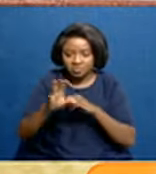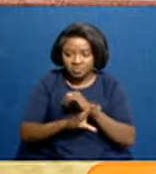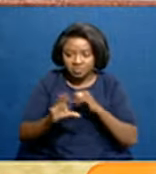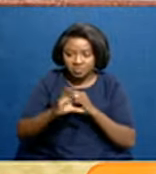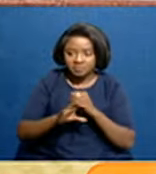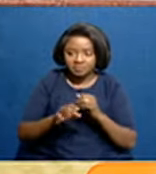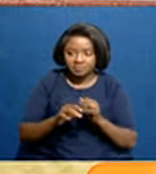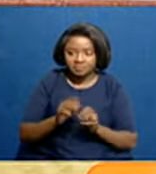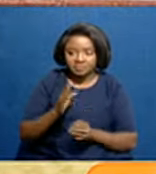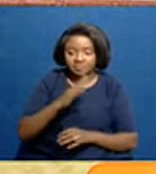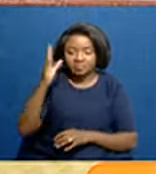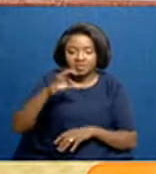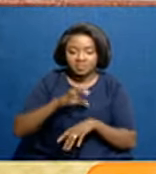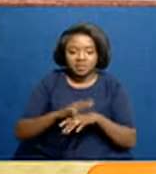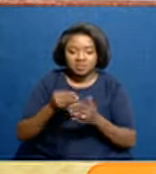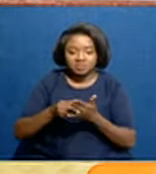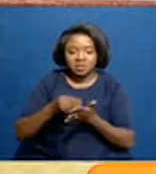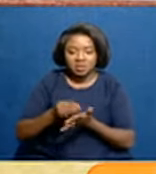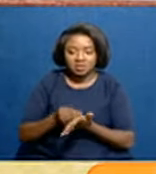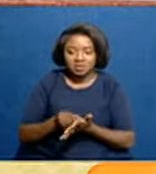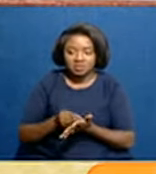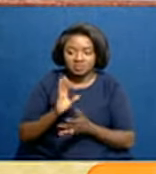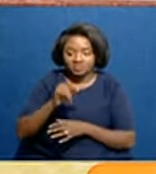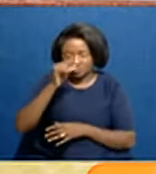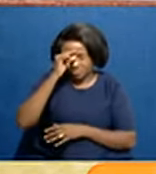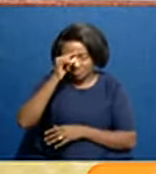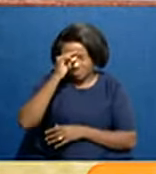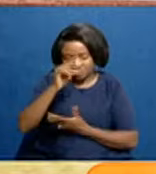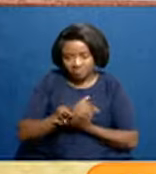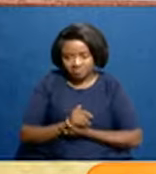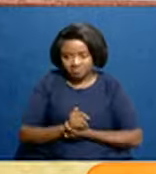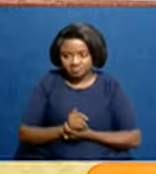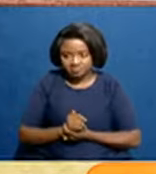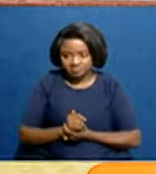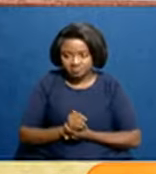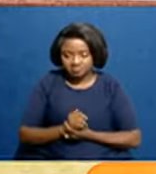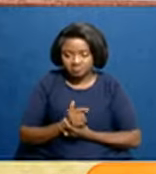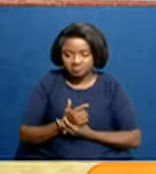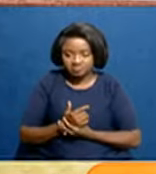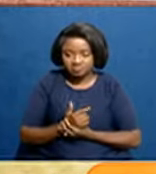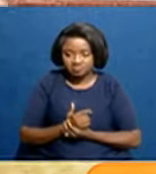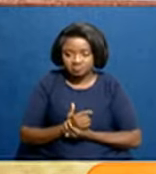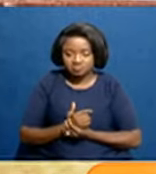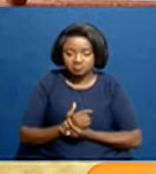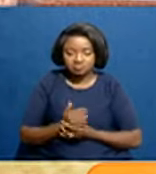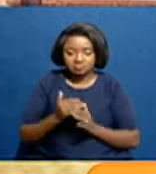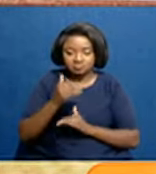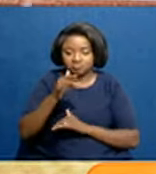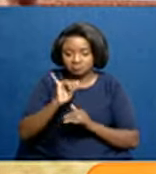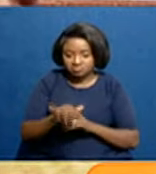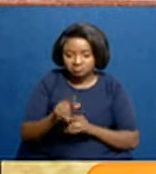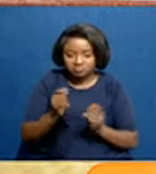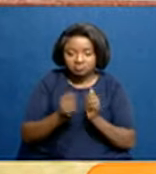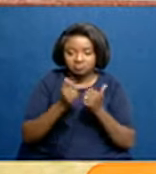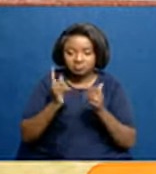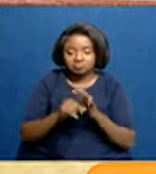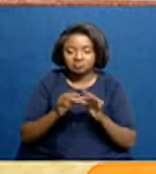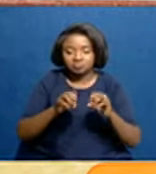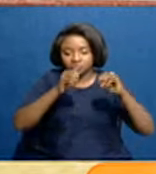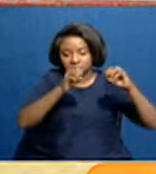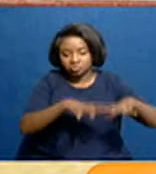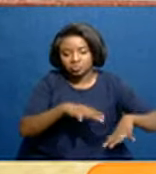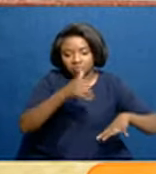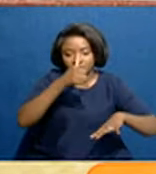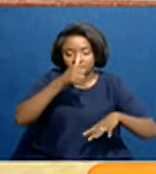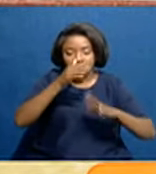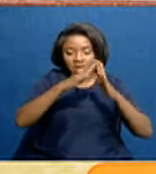never received a single dime from government. Then what happened? we left the housing agenda to private